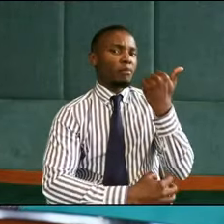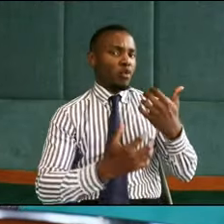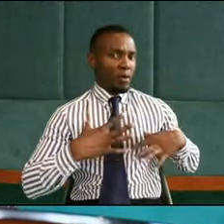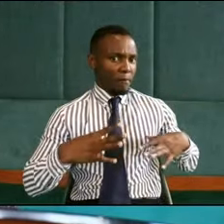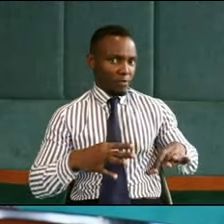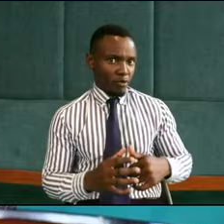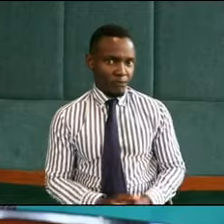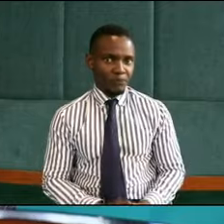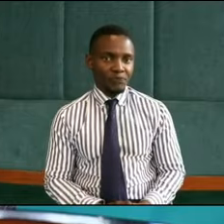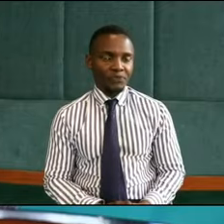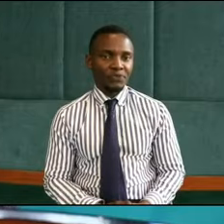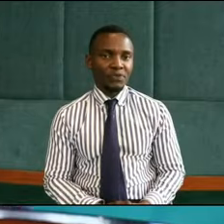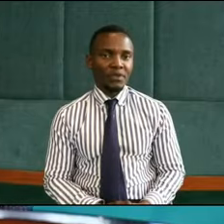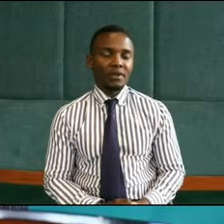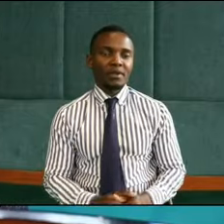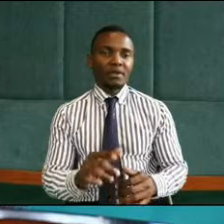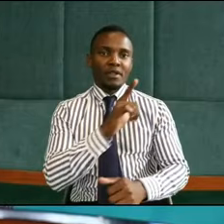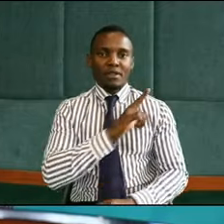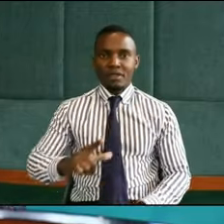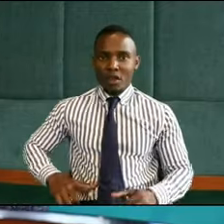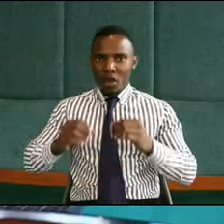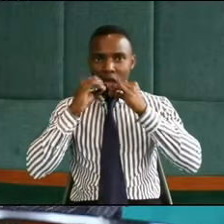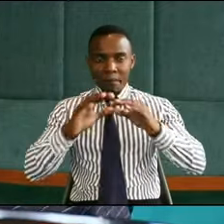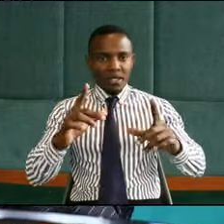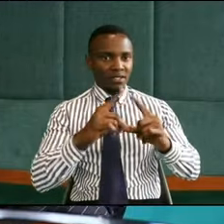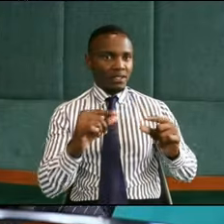May the Lord bless the reading of His word.